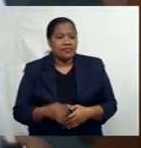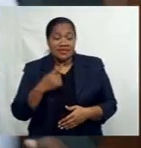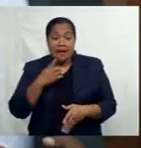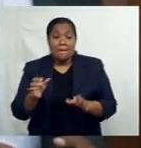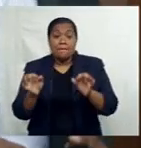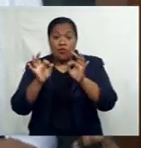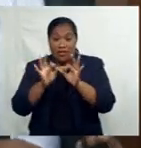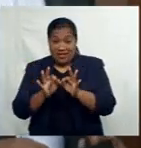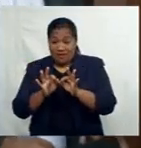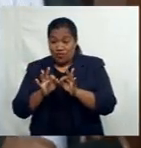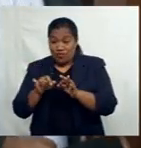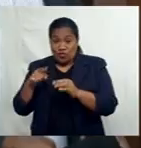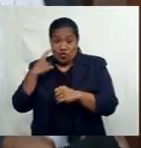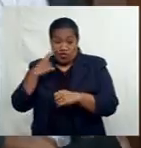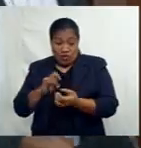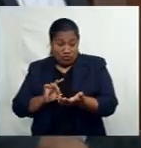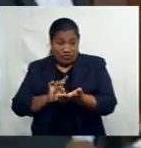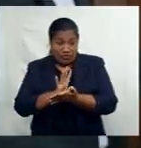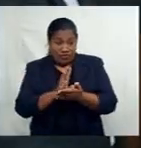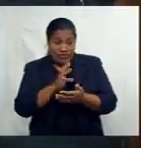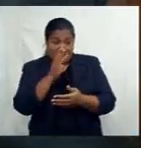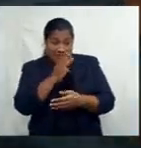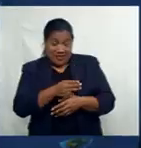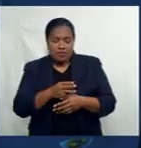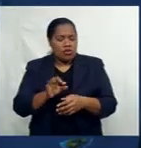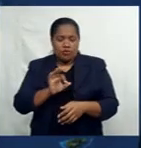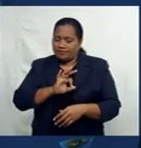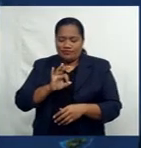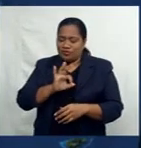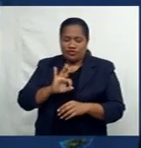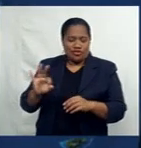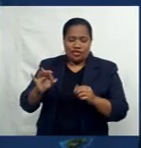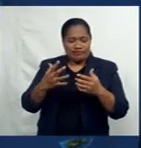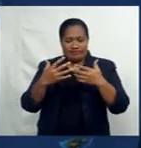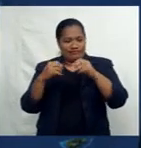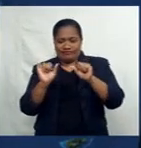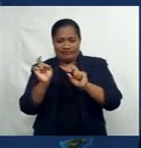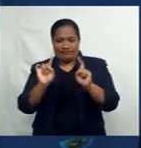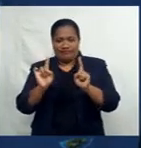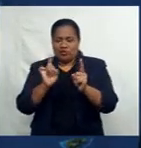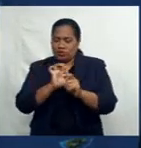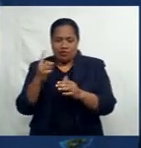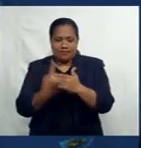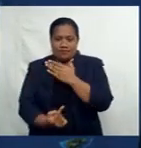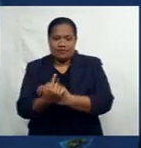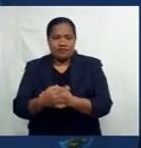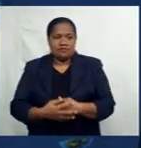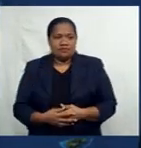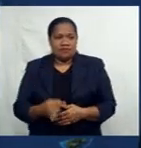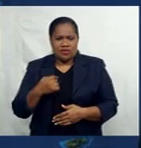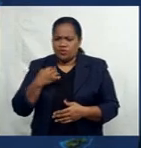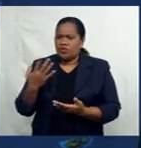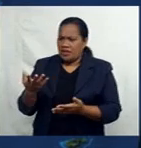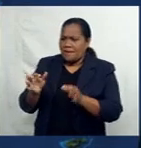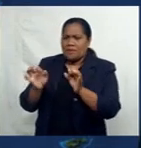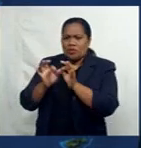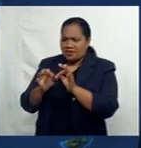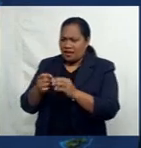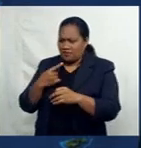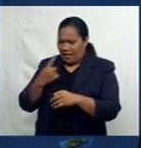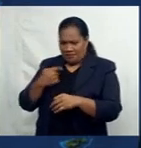to out him will not be successful. I'm not going to resign just because someone like Bulitabu calls for my